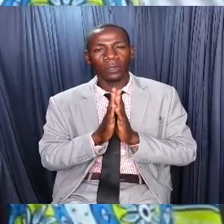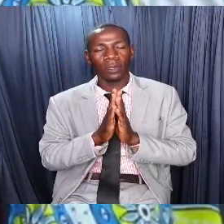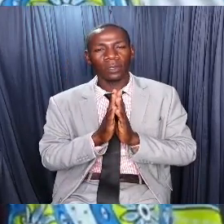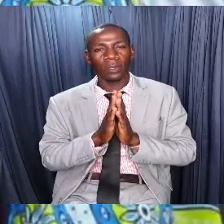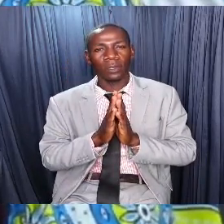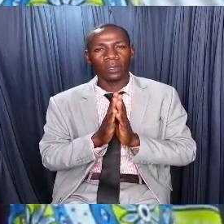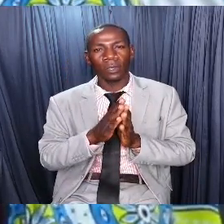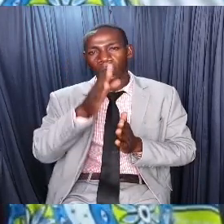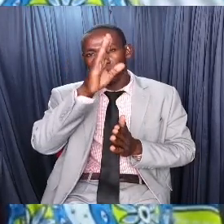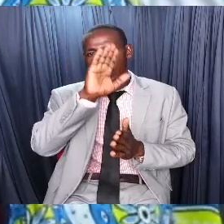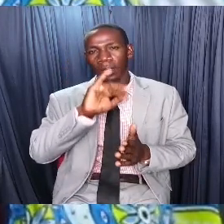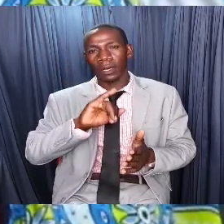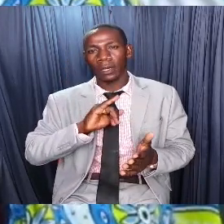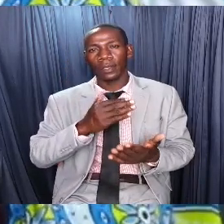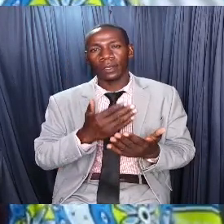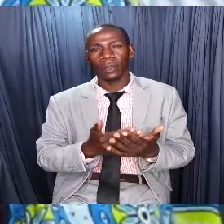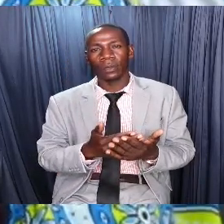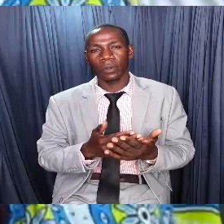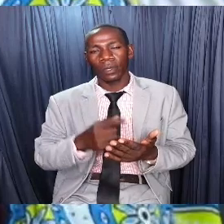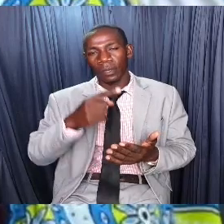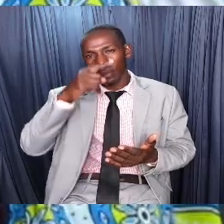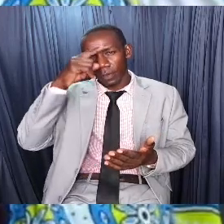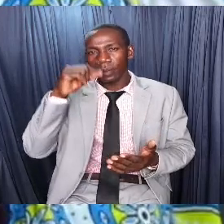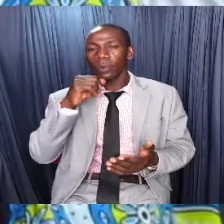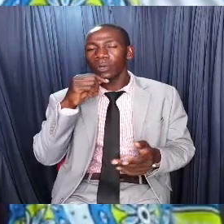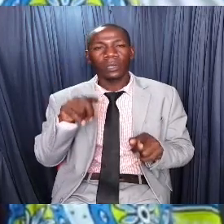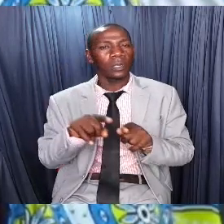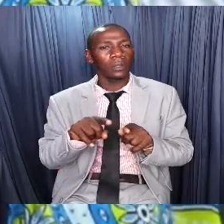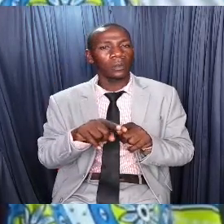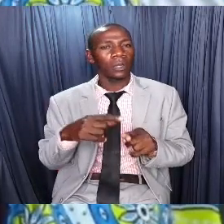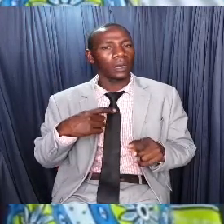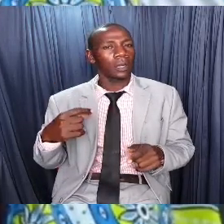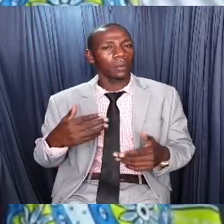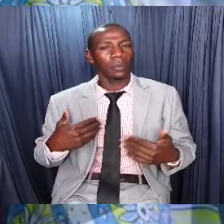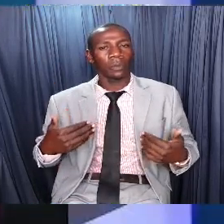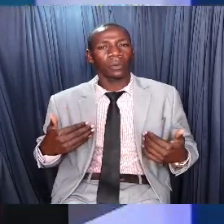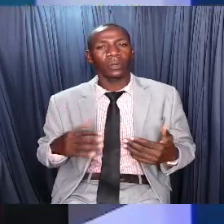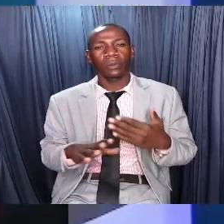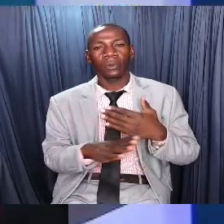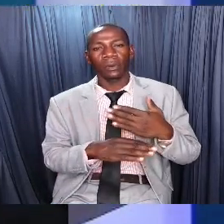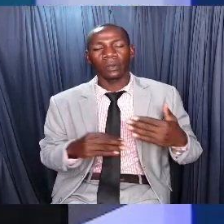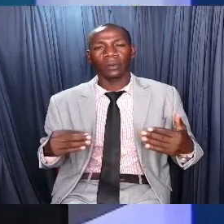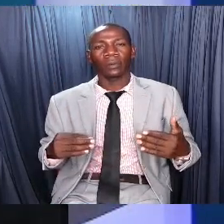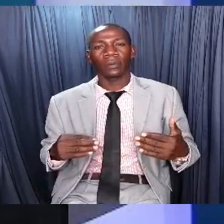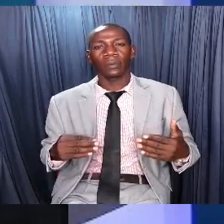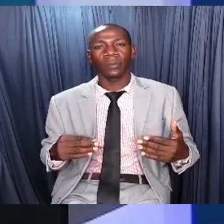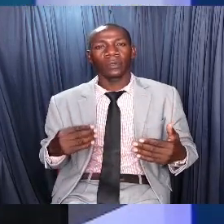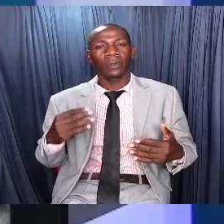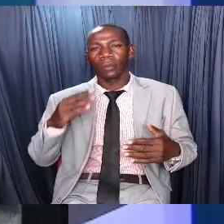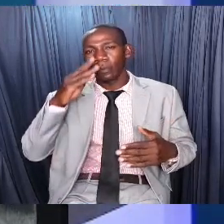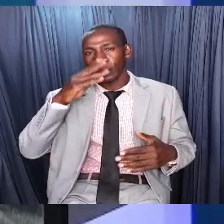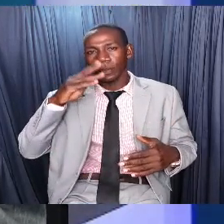to pray. Mungu nakushukuru. God, I thank thee. Kwa kuwa mimi si kama watu for wengine. For I'm not like any other man. Wanyang'anyi, extortioners,